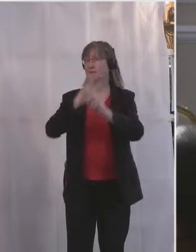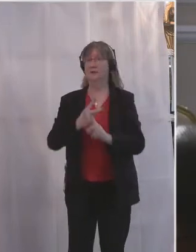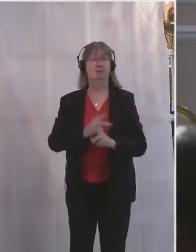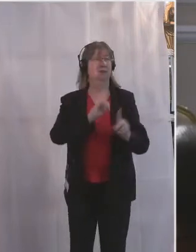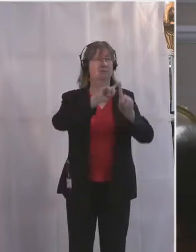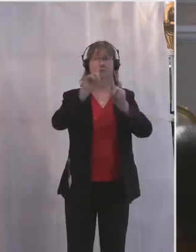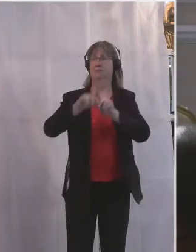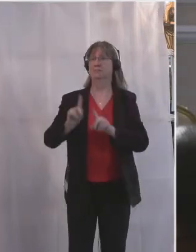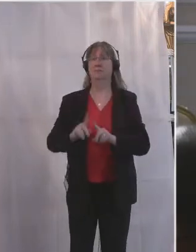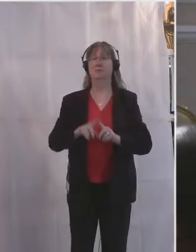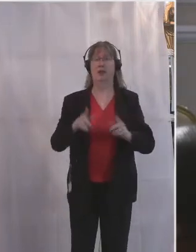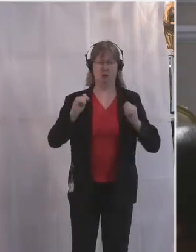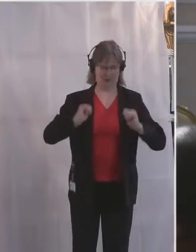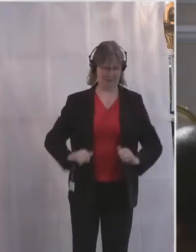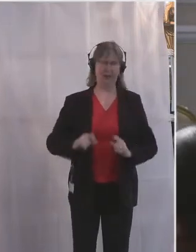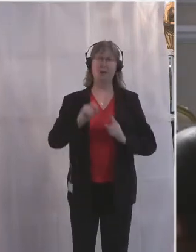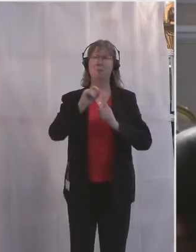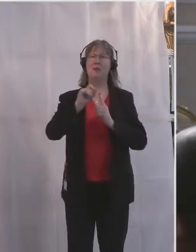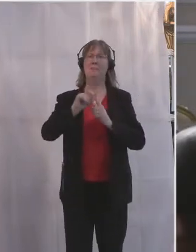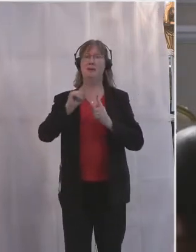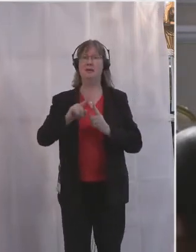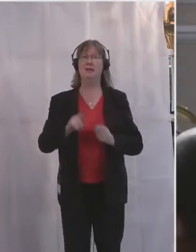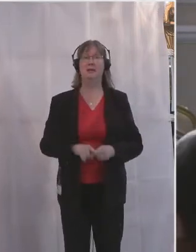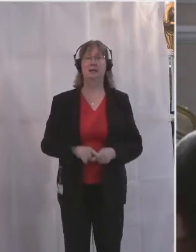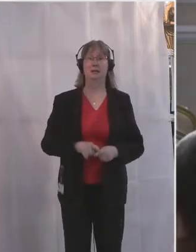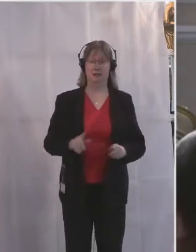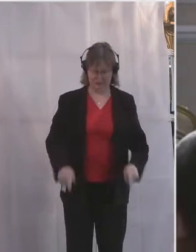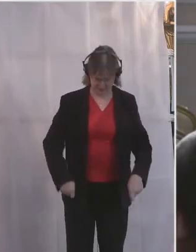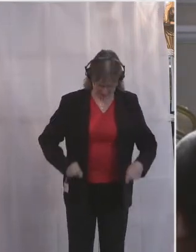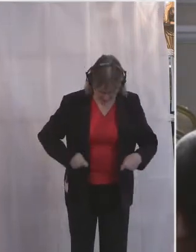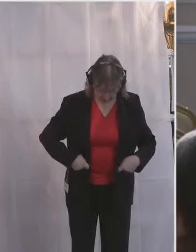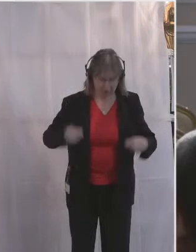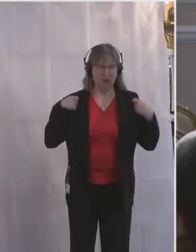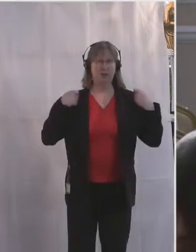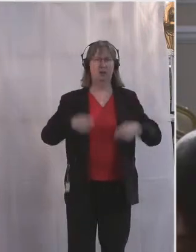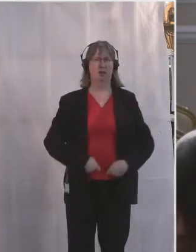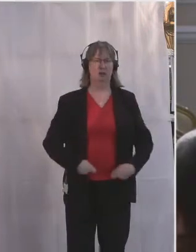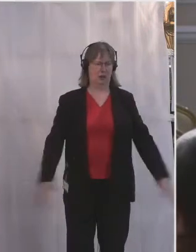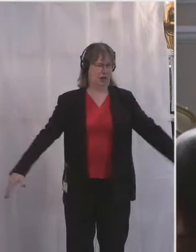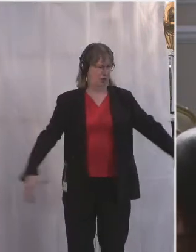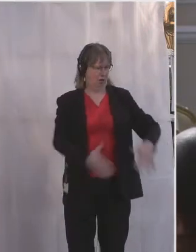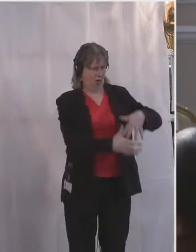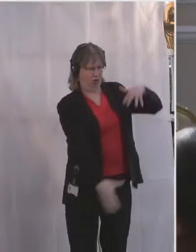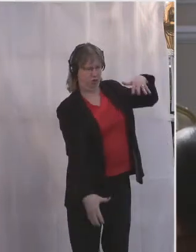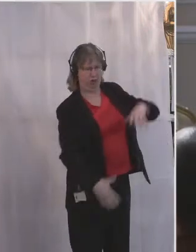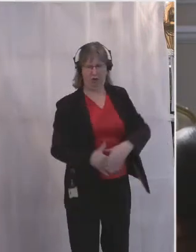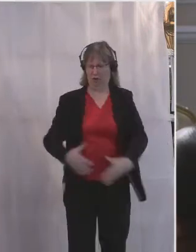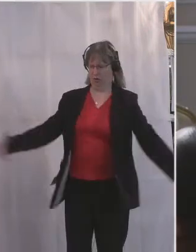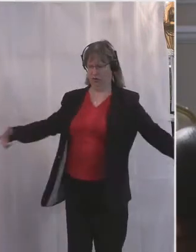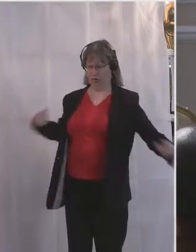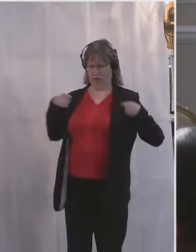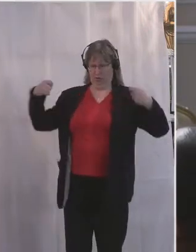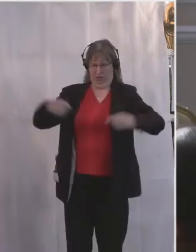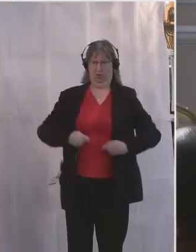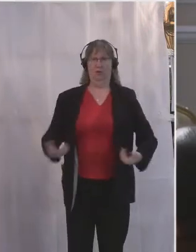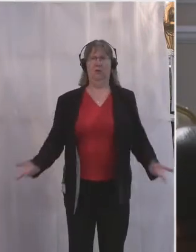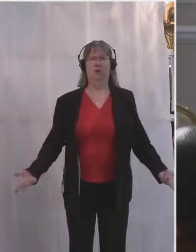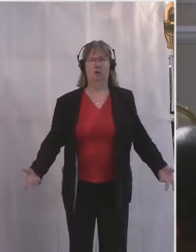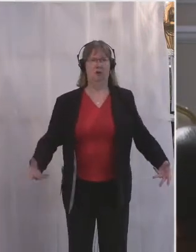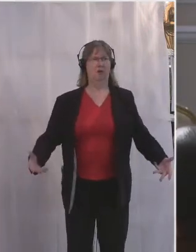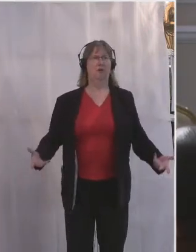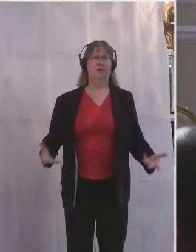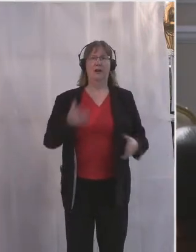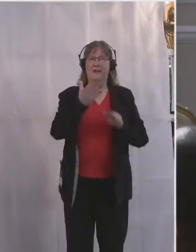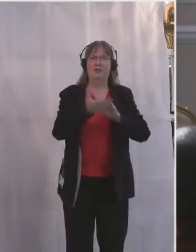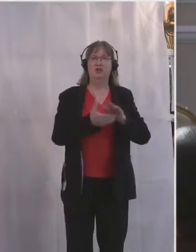and you go to put on your PPE, and how many times have you found that the lab coat's like 3 times bigger? Yeah, there's a few nods in the audience. And you put